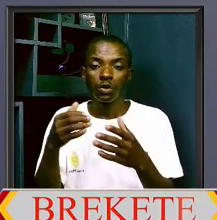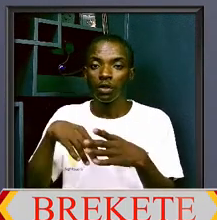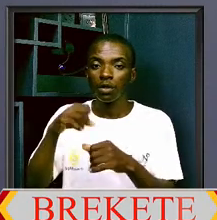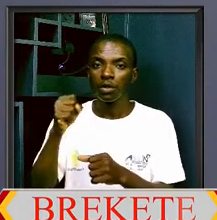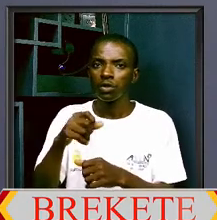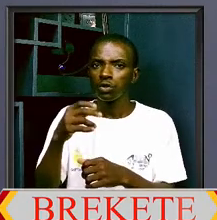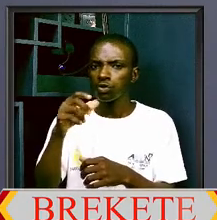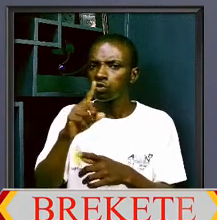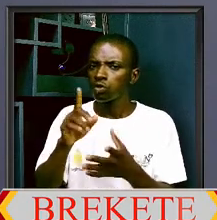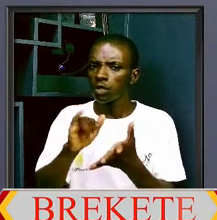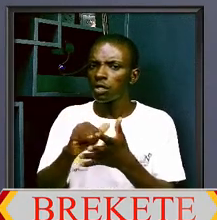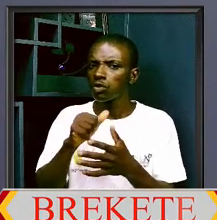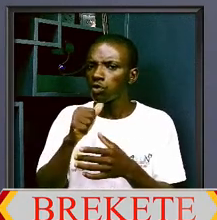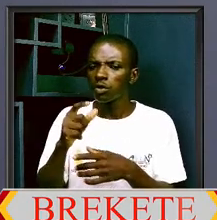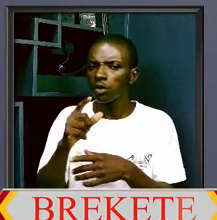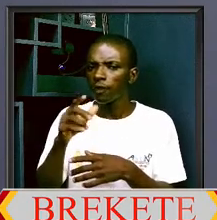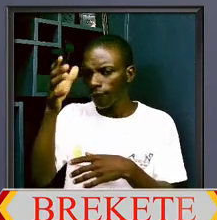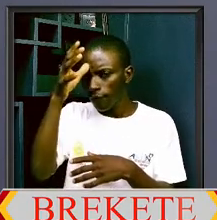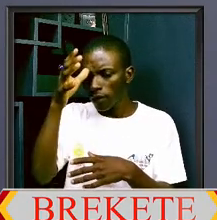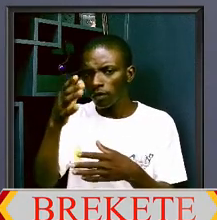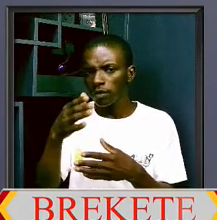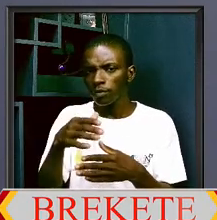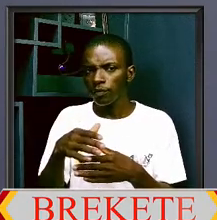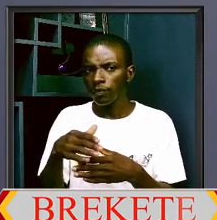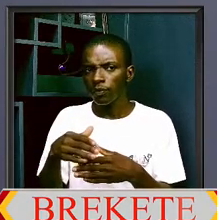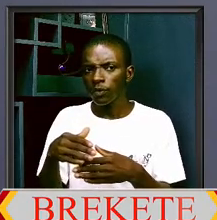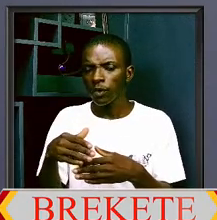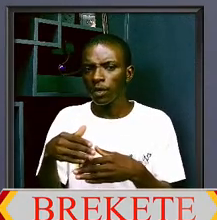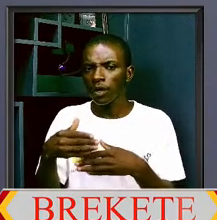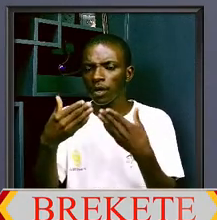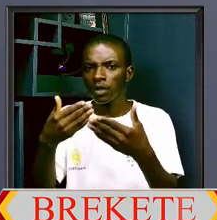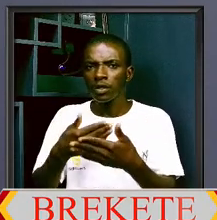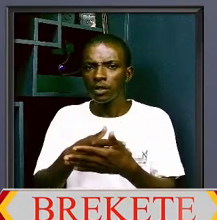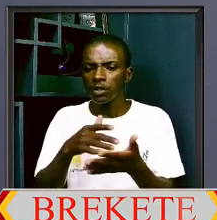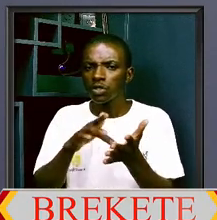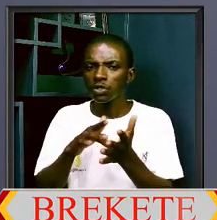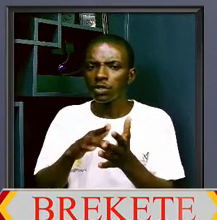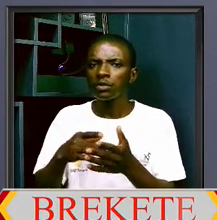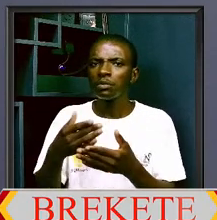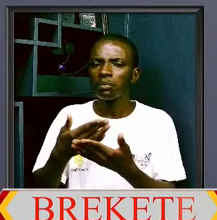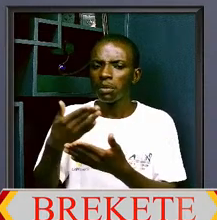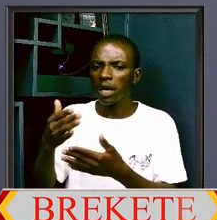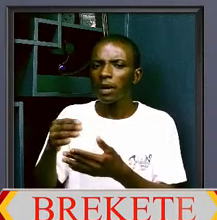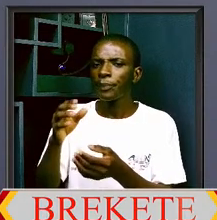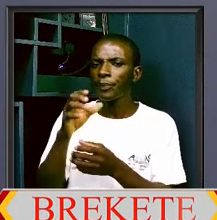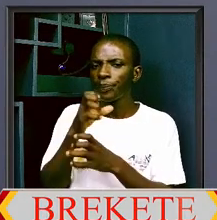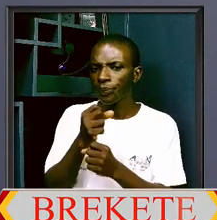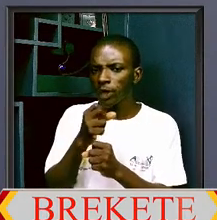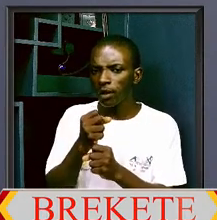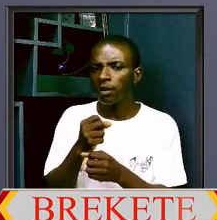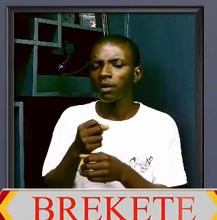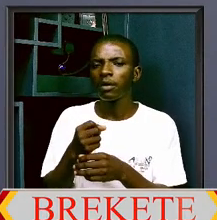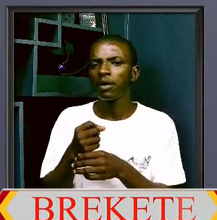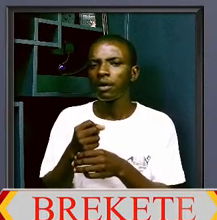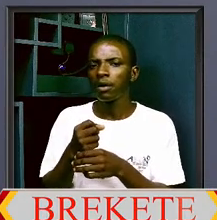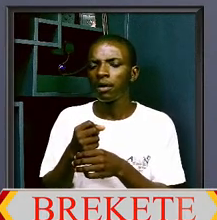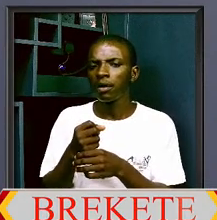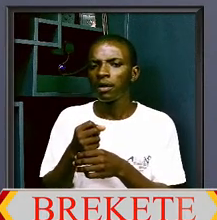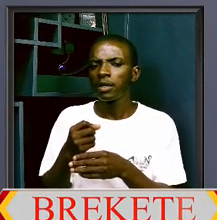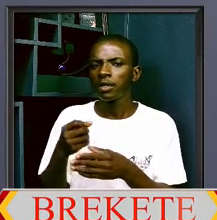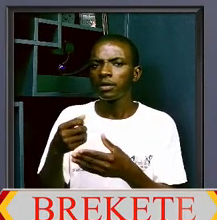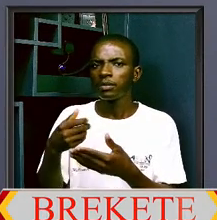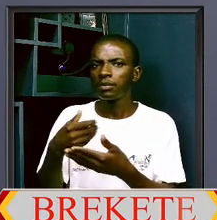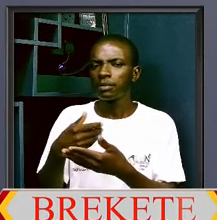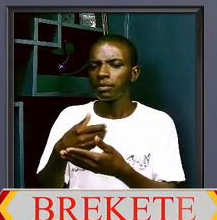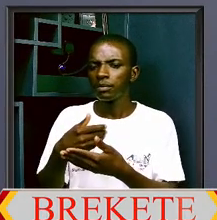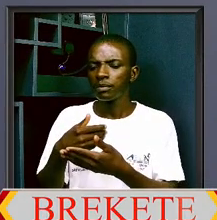should say no the father he say no we car the P begin the treat buy milk buy other things the